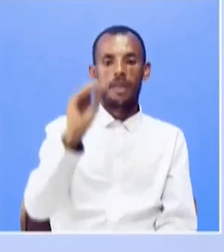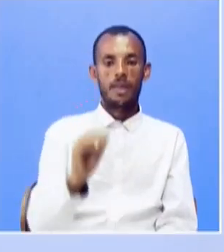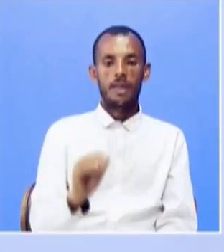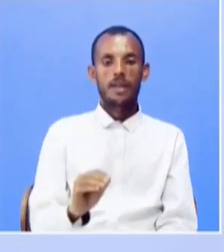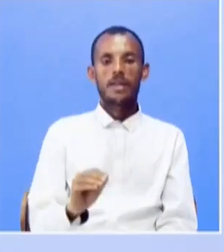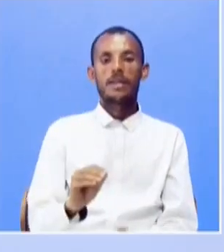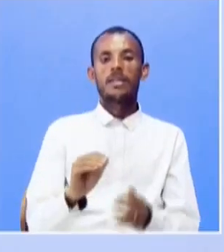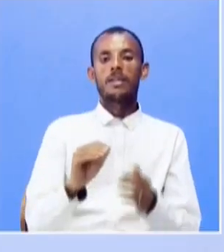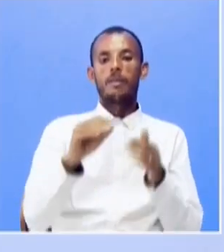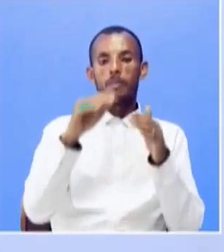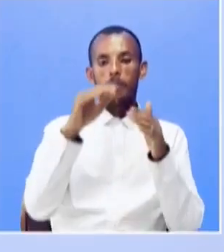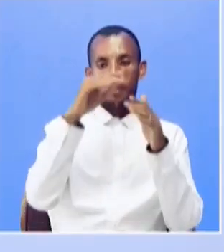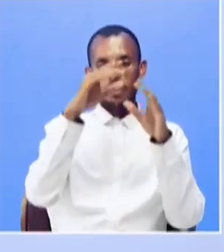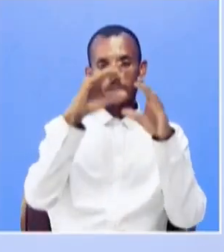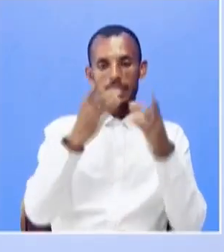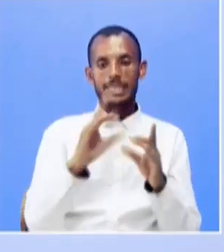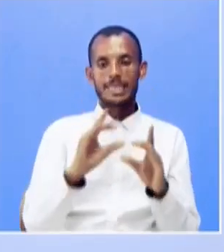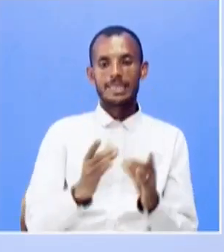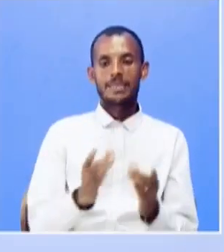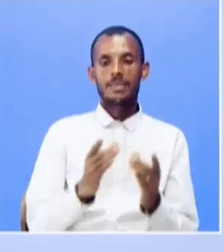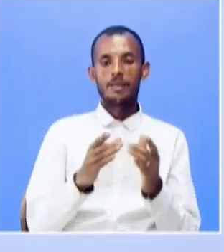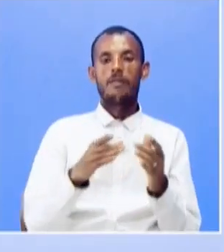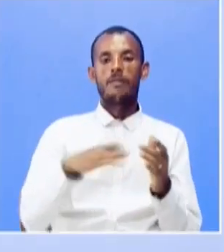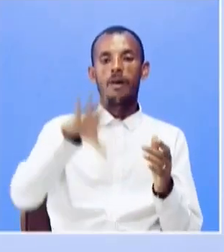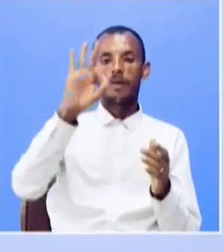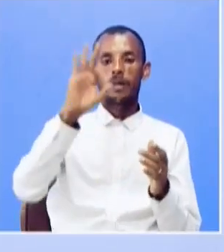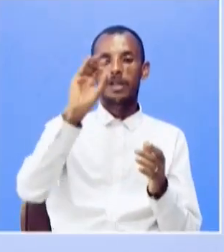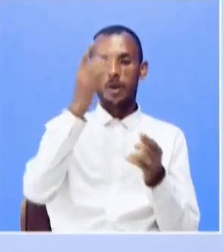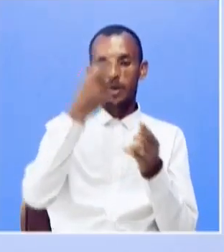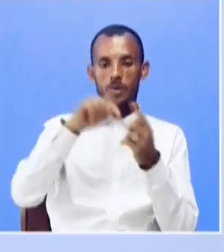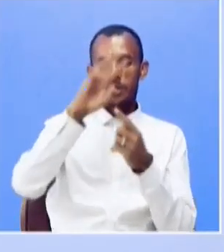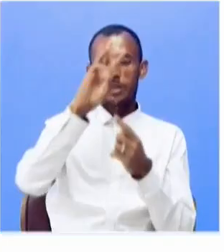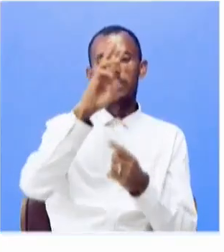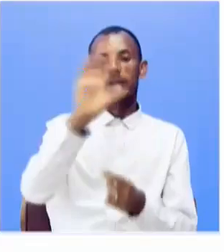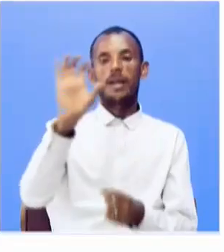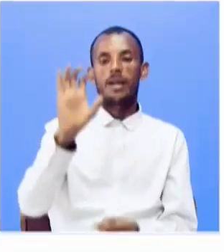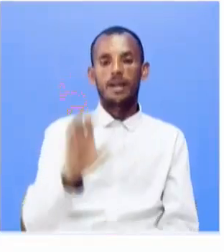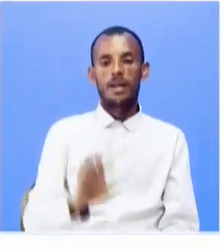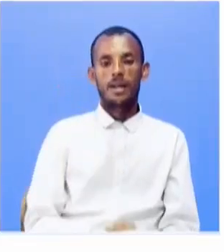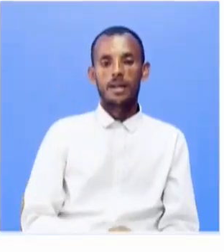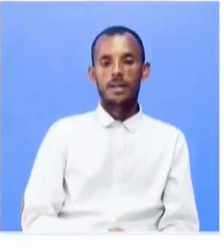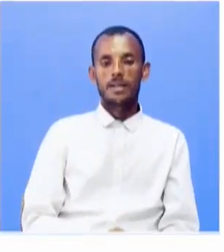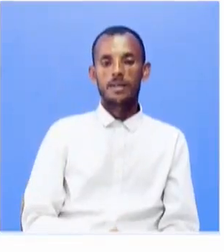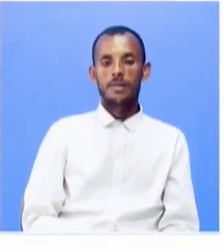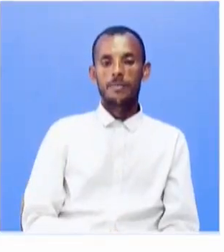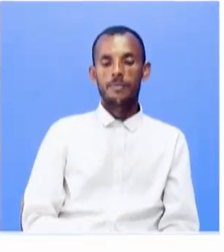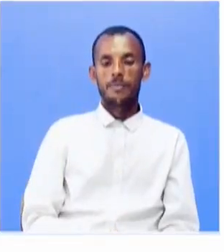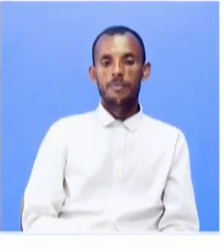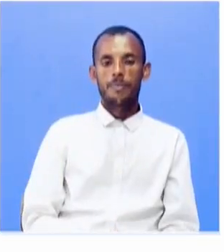a certain portion of it is found from 0 to 600.